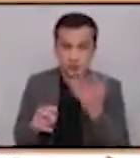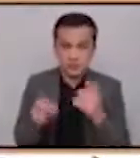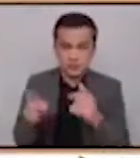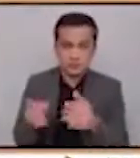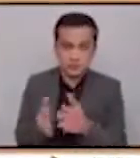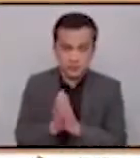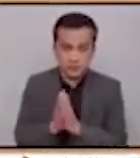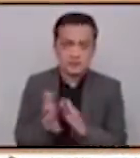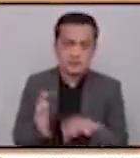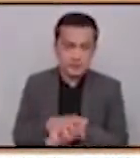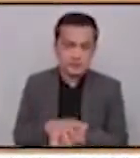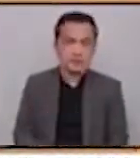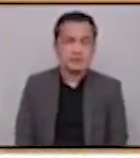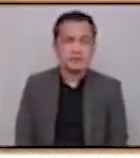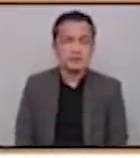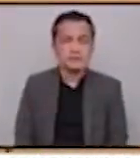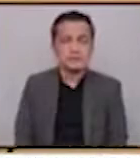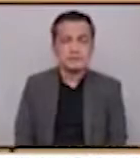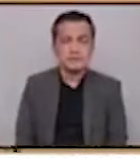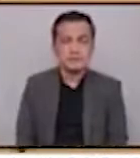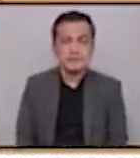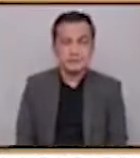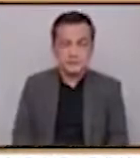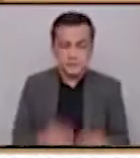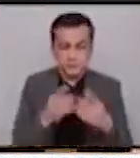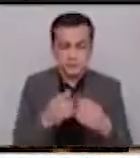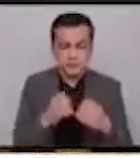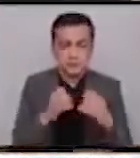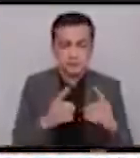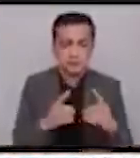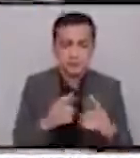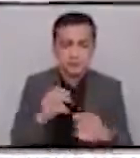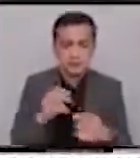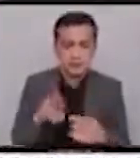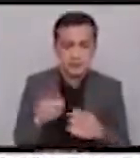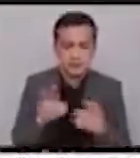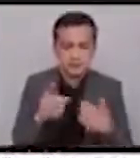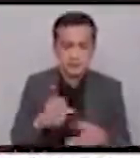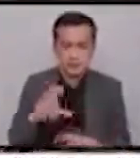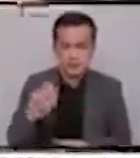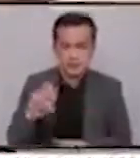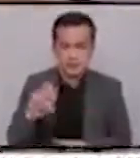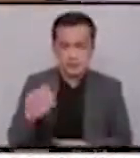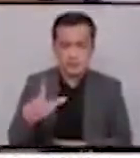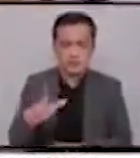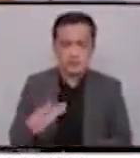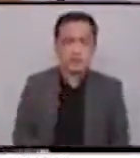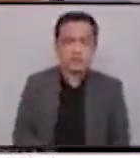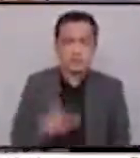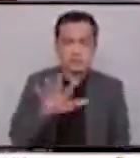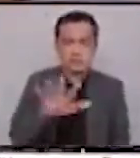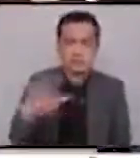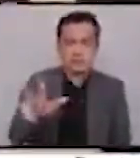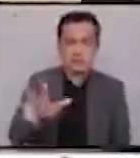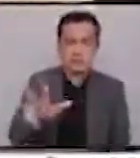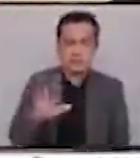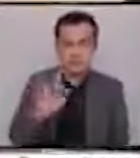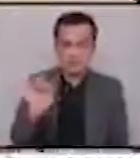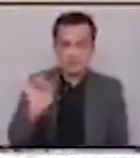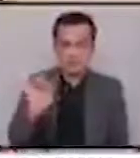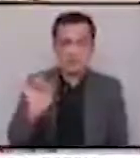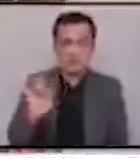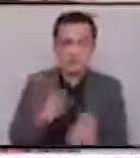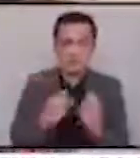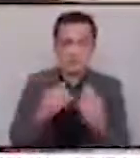learning. Ayon kay DepEd NCR Director Wilfredo Cabral, 53 sa 800 public schools sa Metro Manila